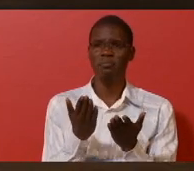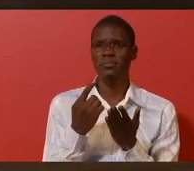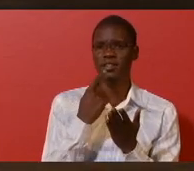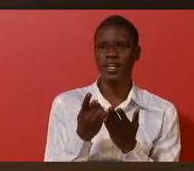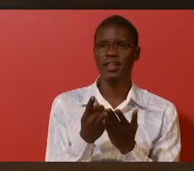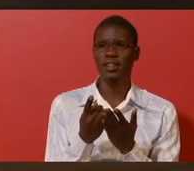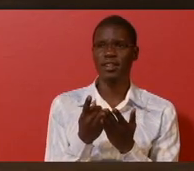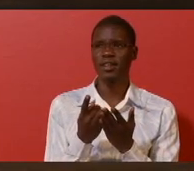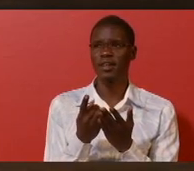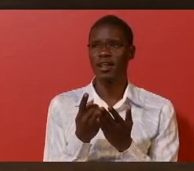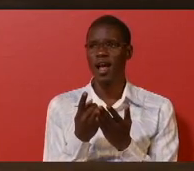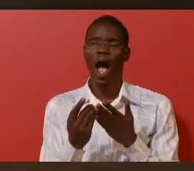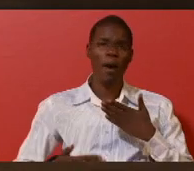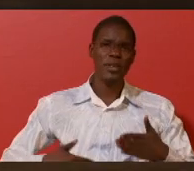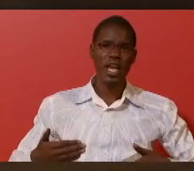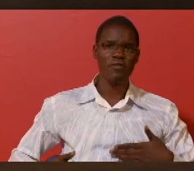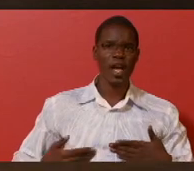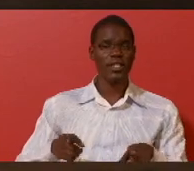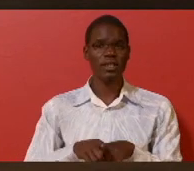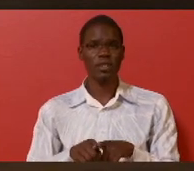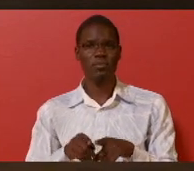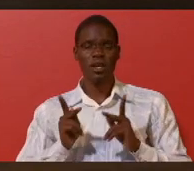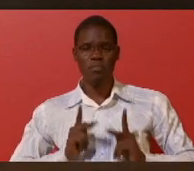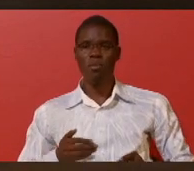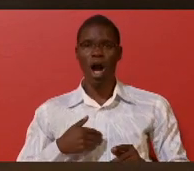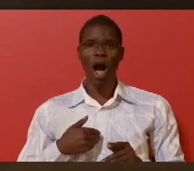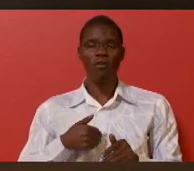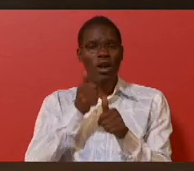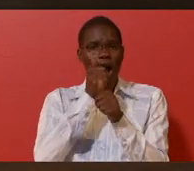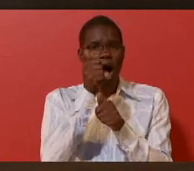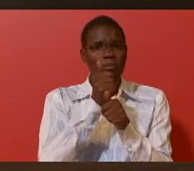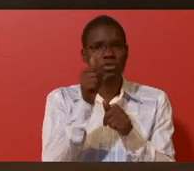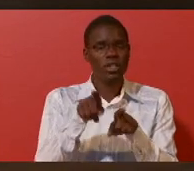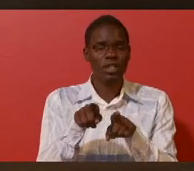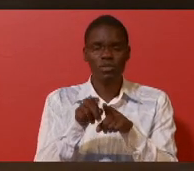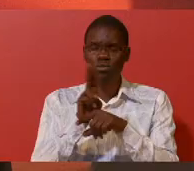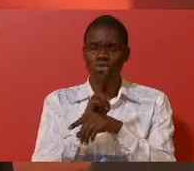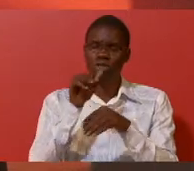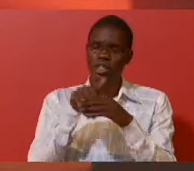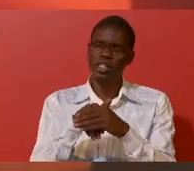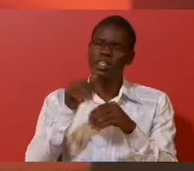an act. And it's been so abused, it's been used in so many